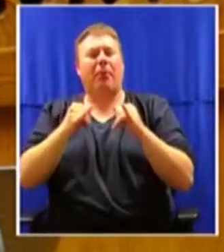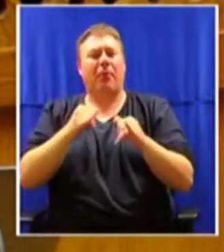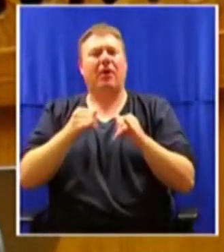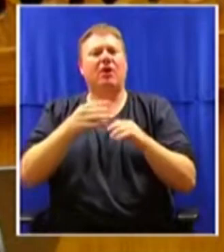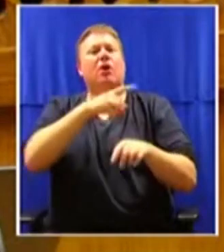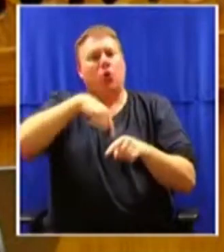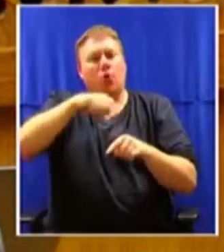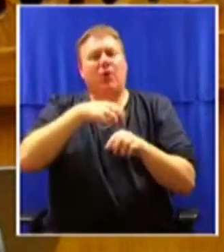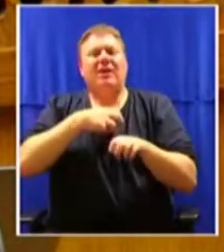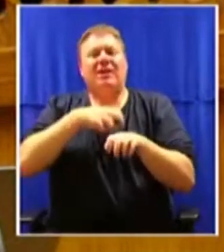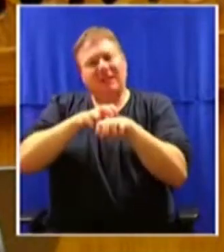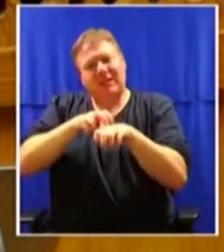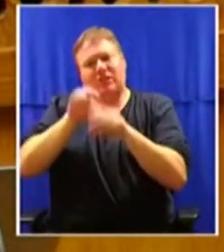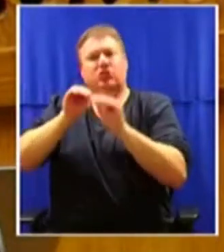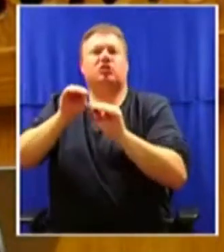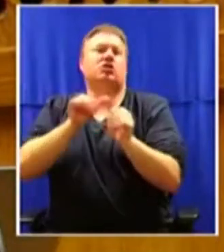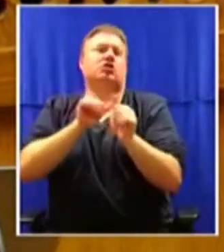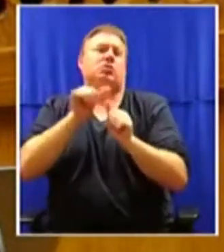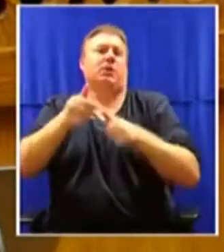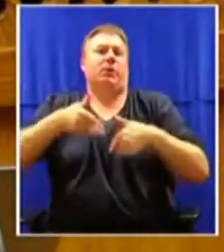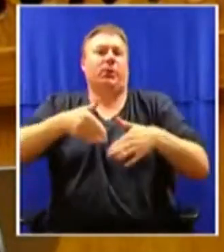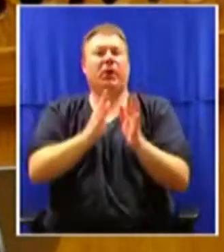the vigor it deserves. No,